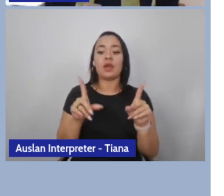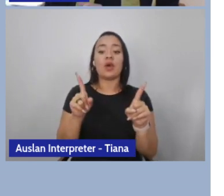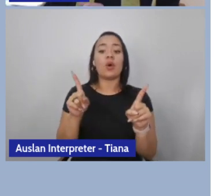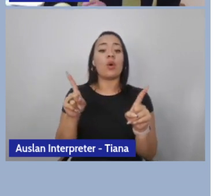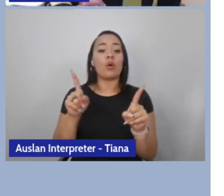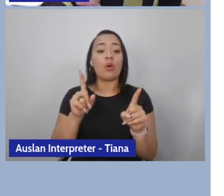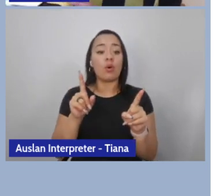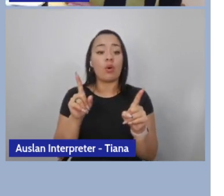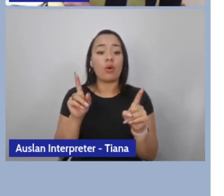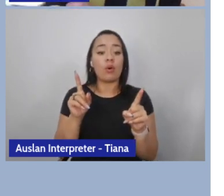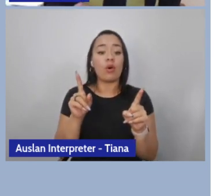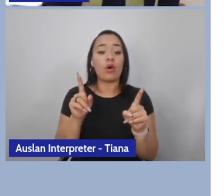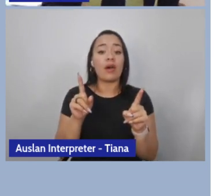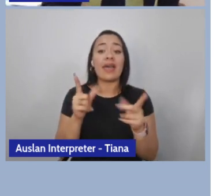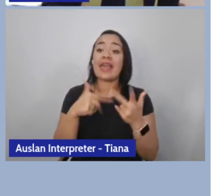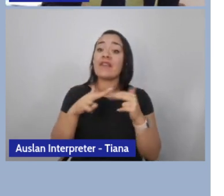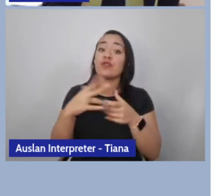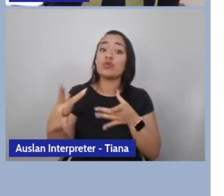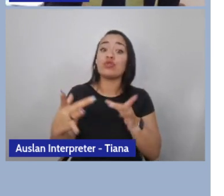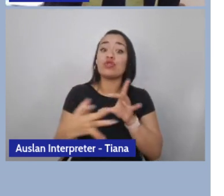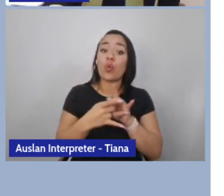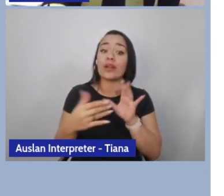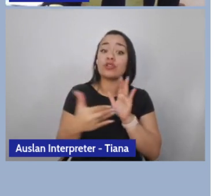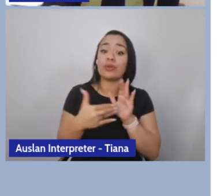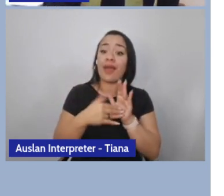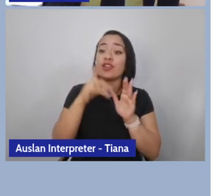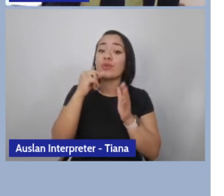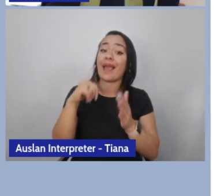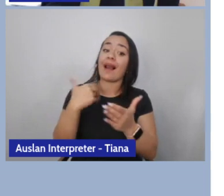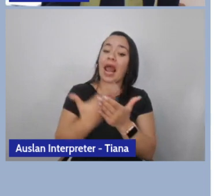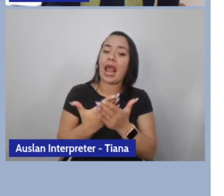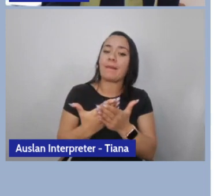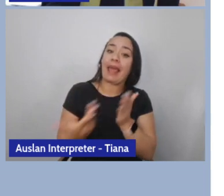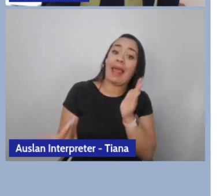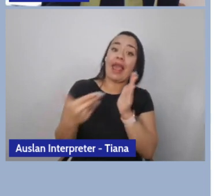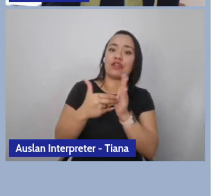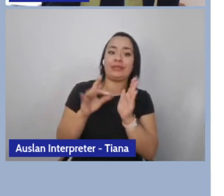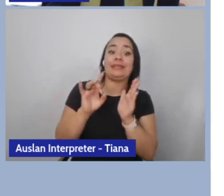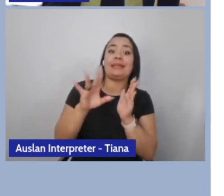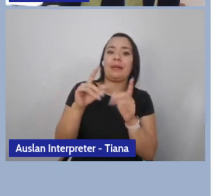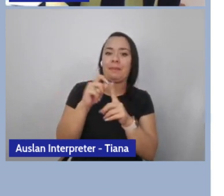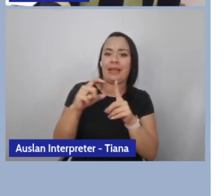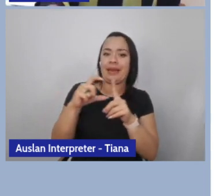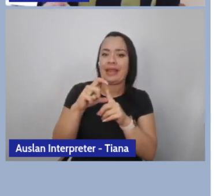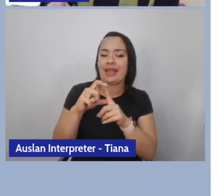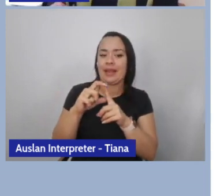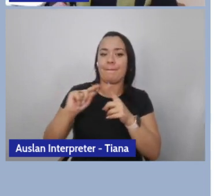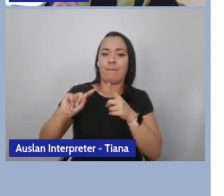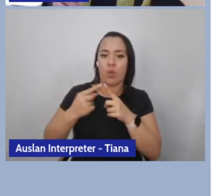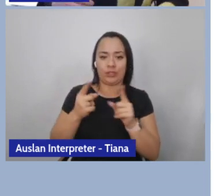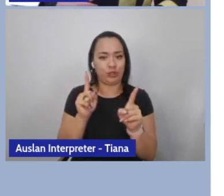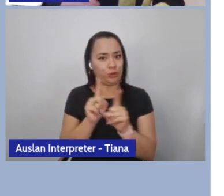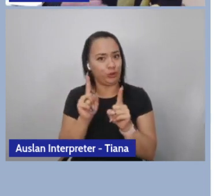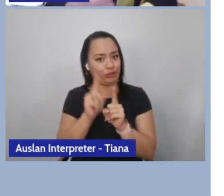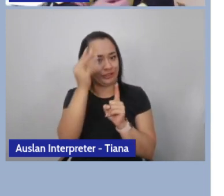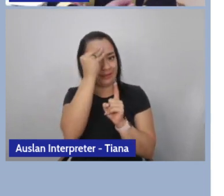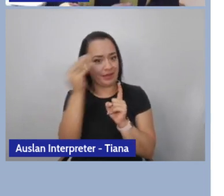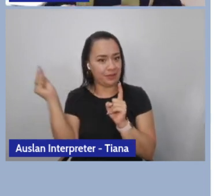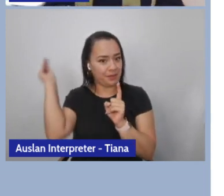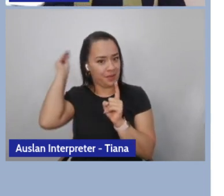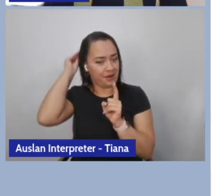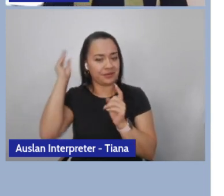another 10 PD points from this as well. So do bear that in mind as well. Our goal is to reach